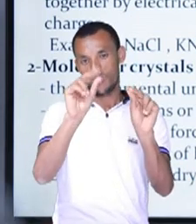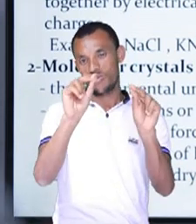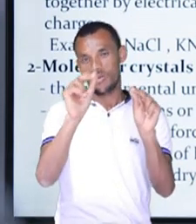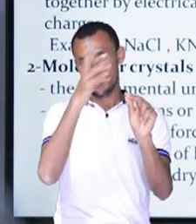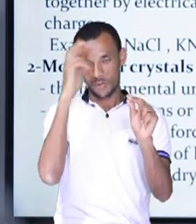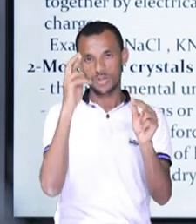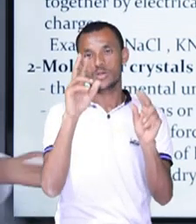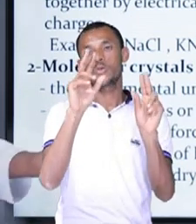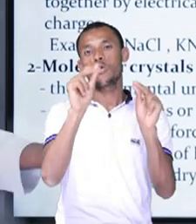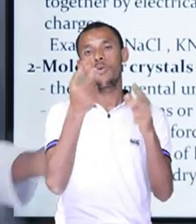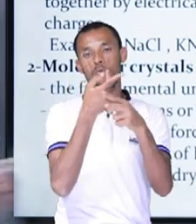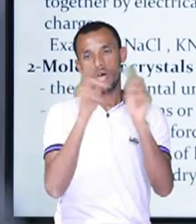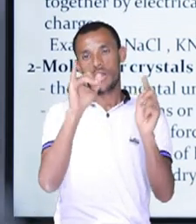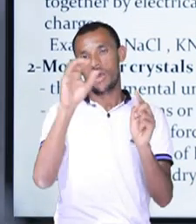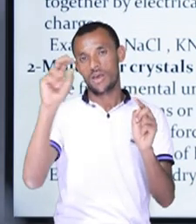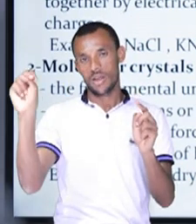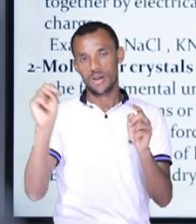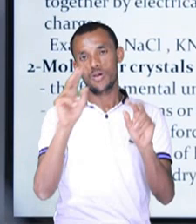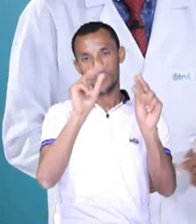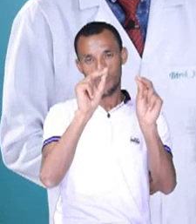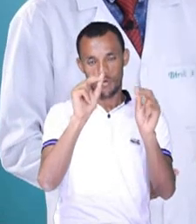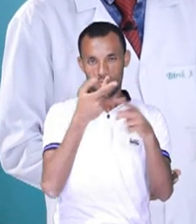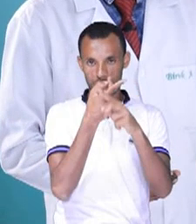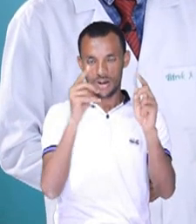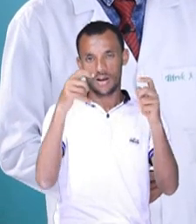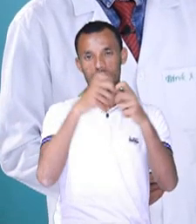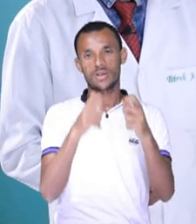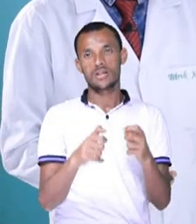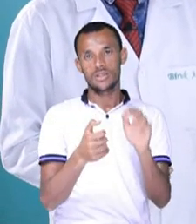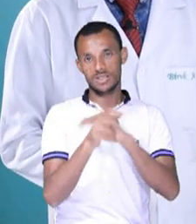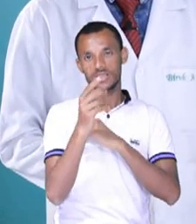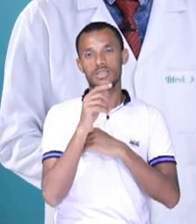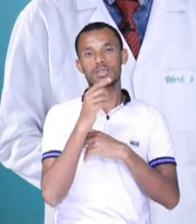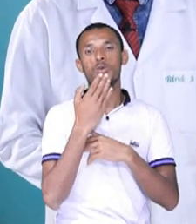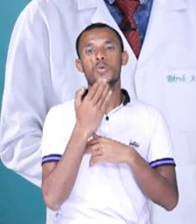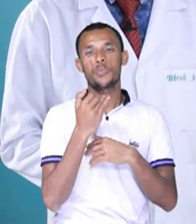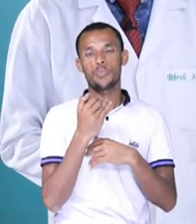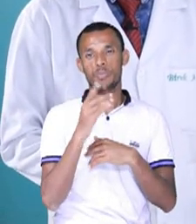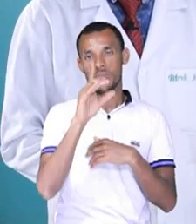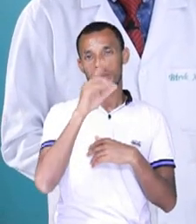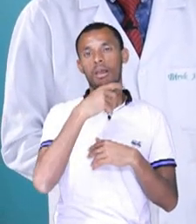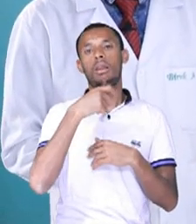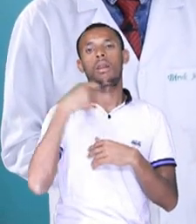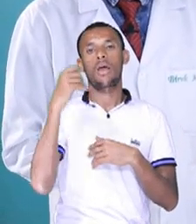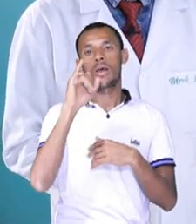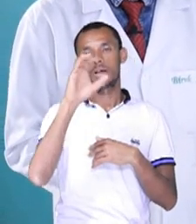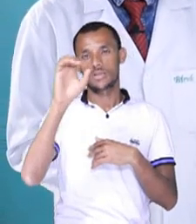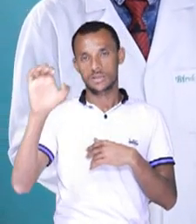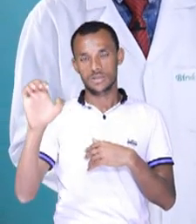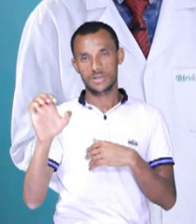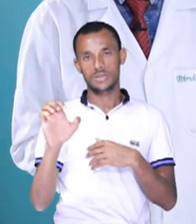ions. There is no free electrons. Therefore, sugar, dry ice, you know dry ice, solid carbon